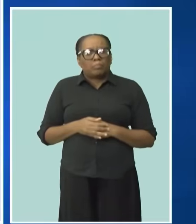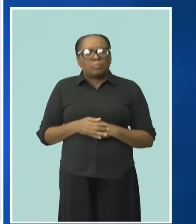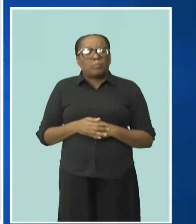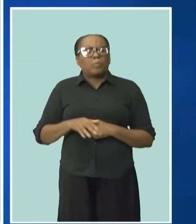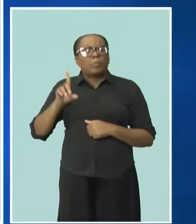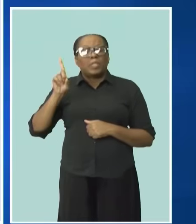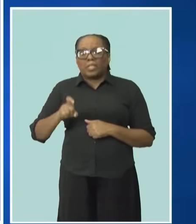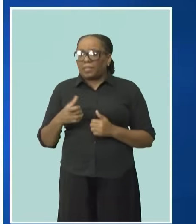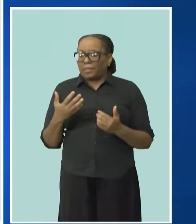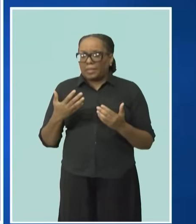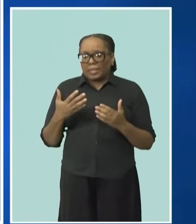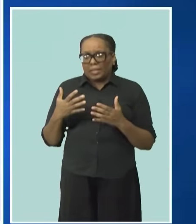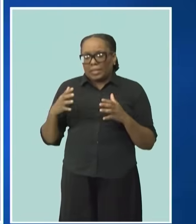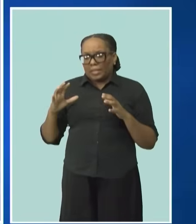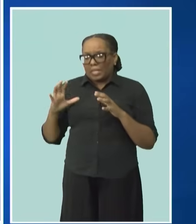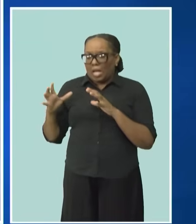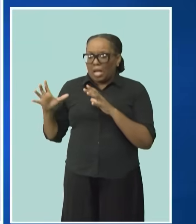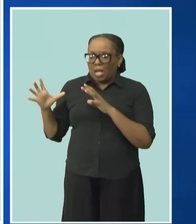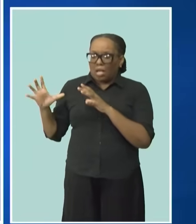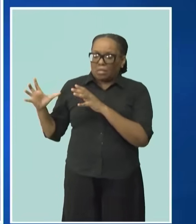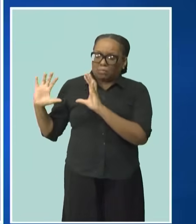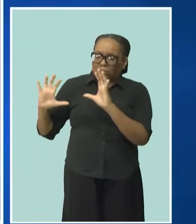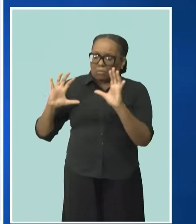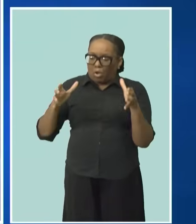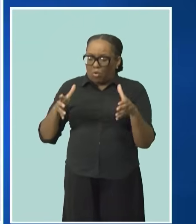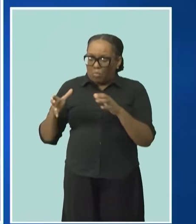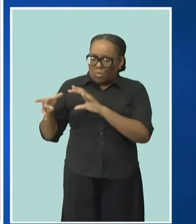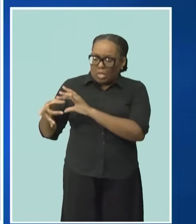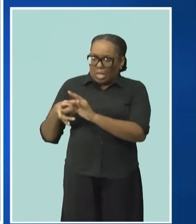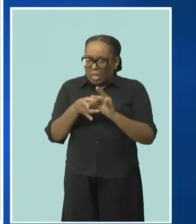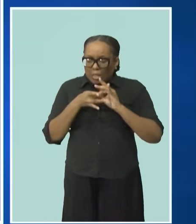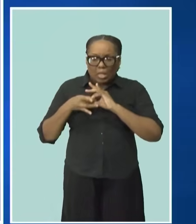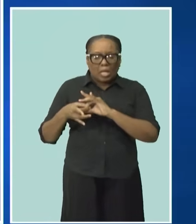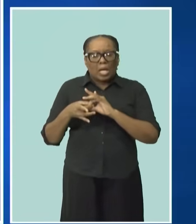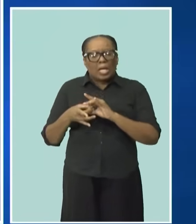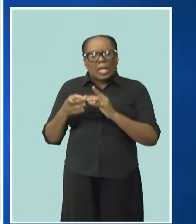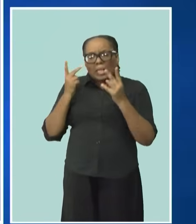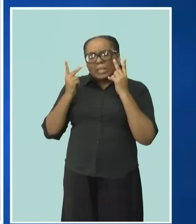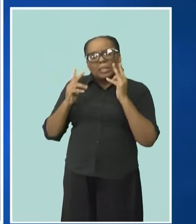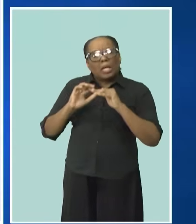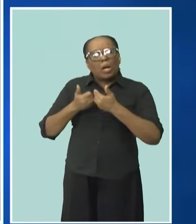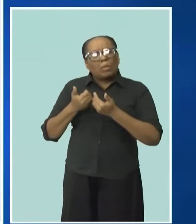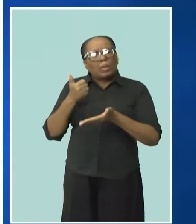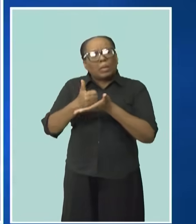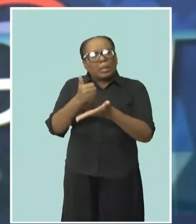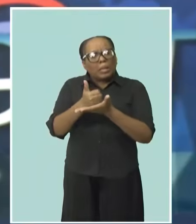have specialty areas in nursing that we have to focus a lot on.